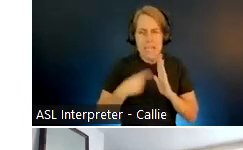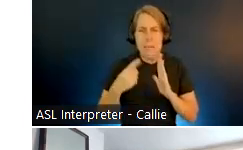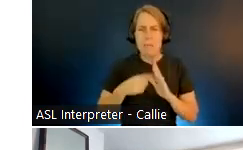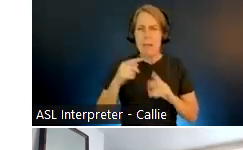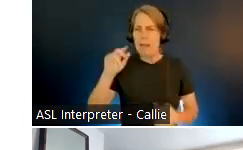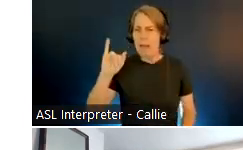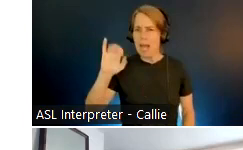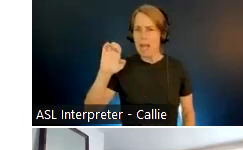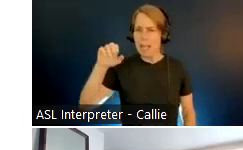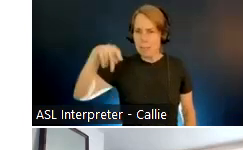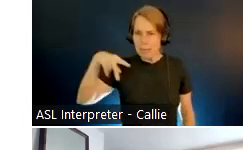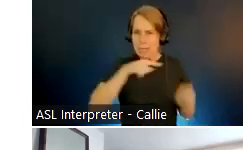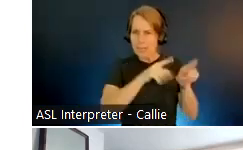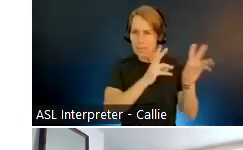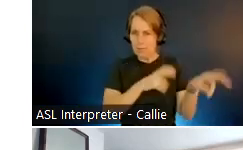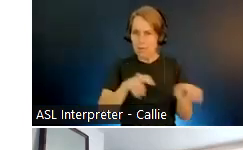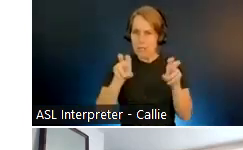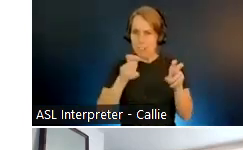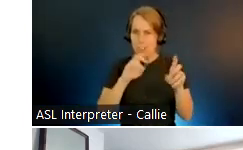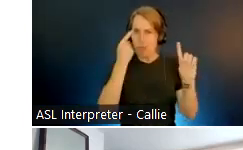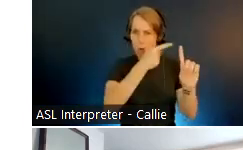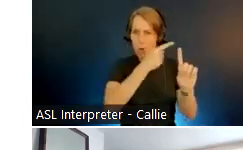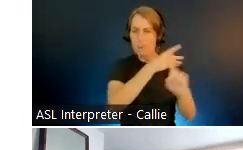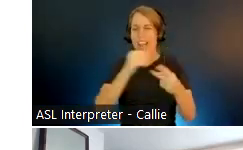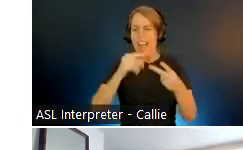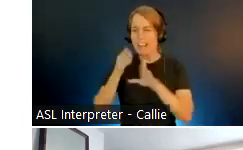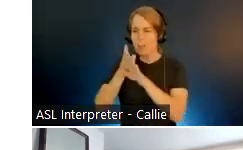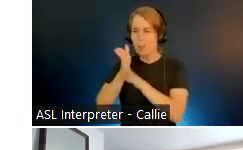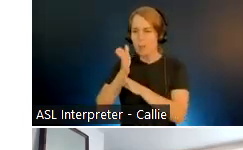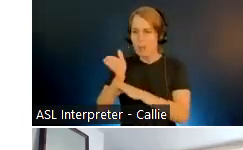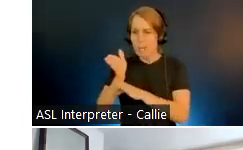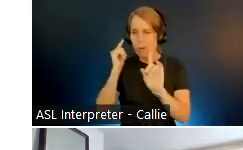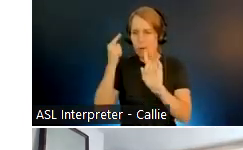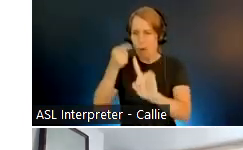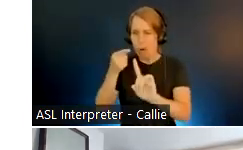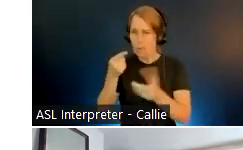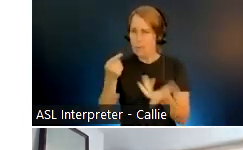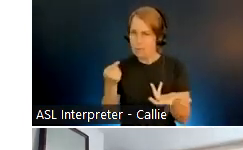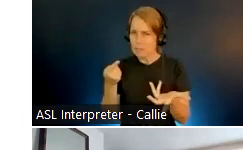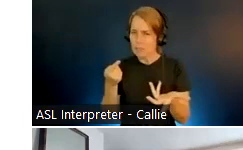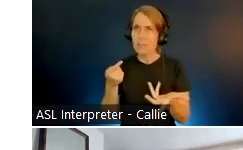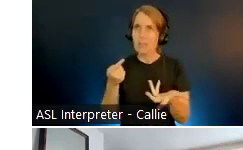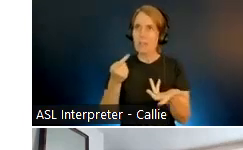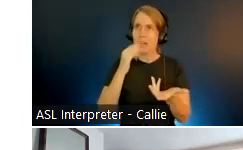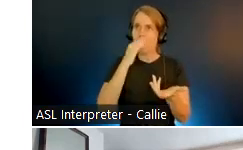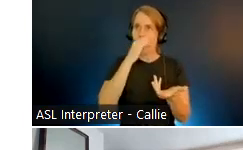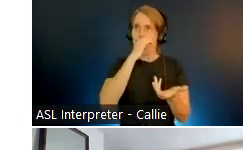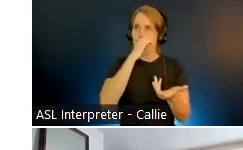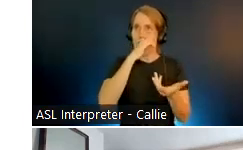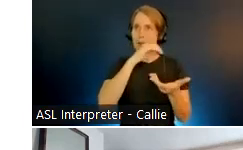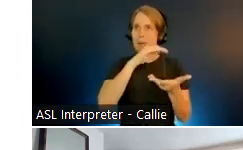have transition goals and career goals. Does the school do some of community visits and job training, or is that all